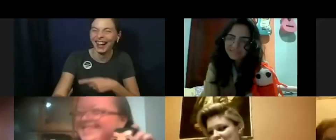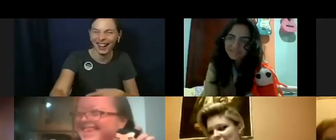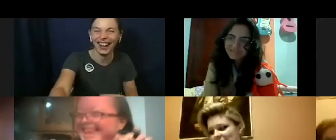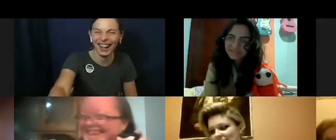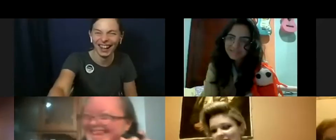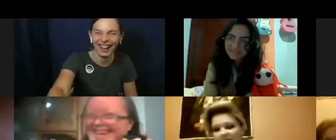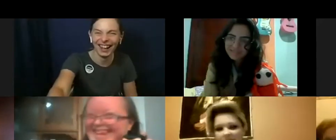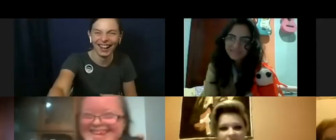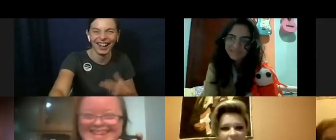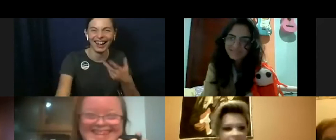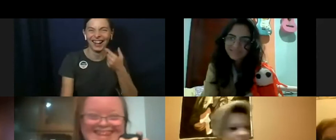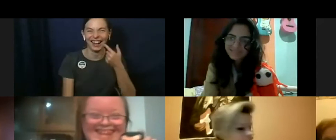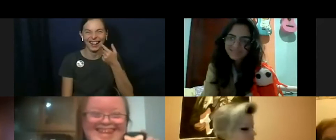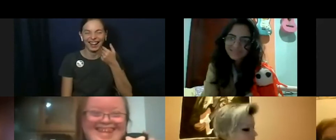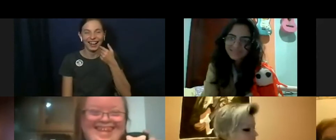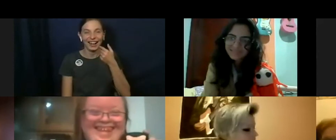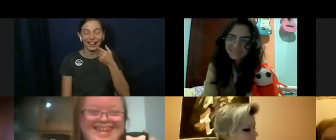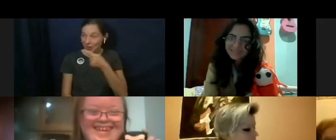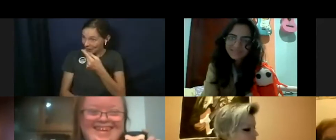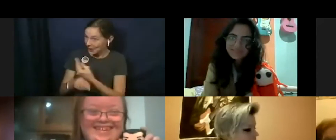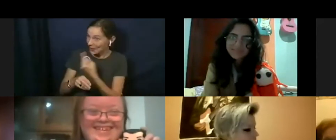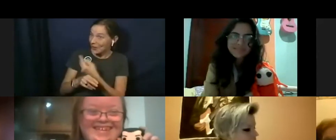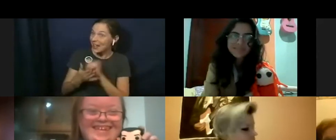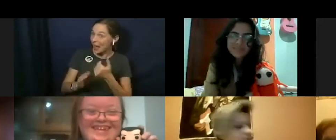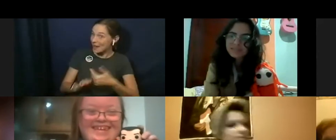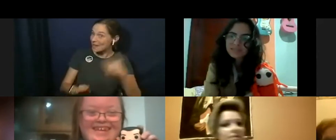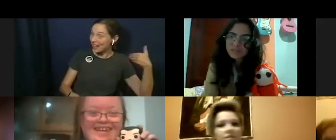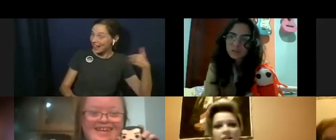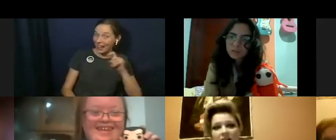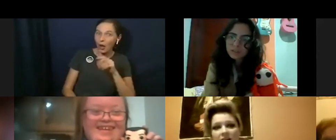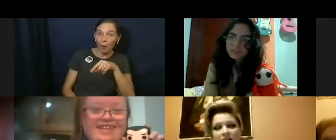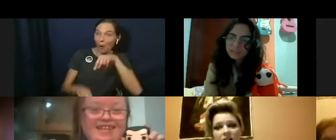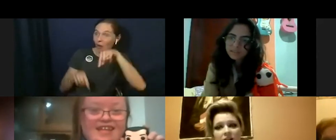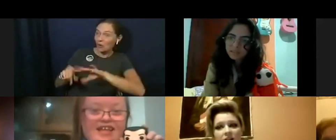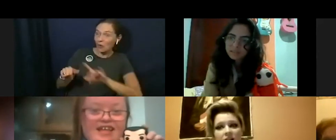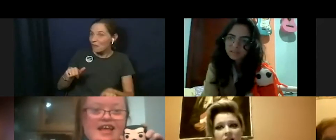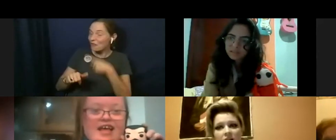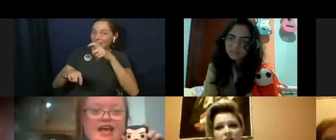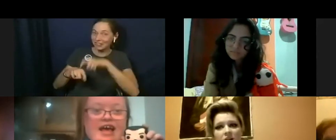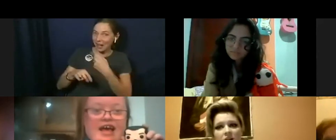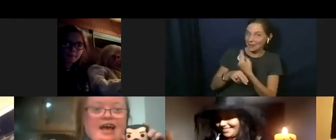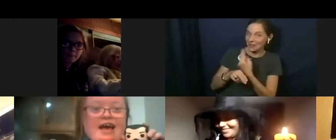the website. So use the website and you should be all good. You have another 30 minutes.